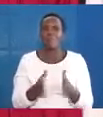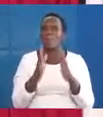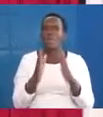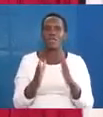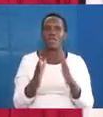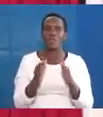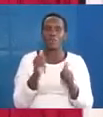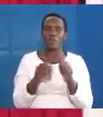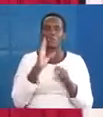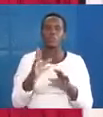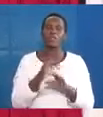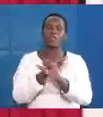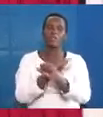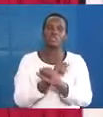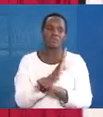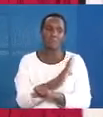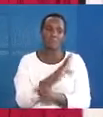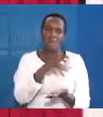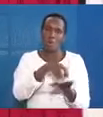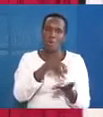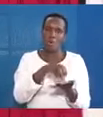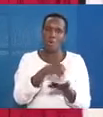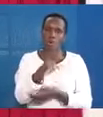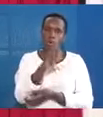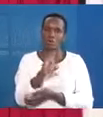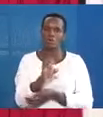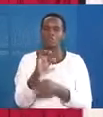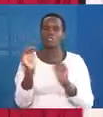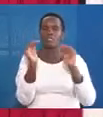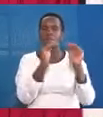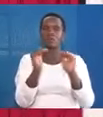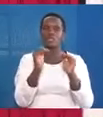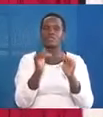that protects its core democratic character.